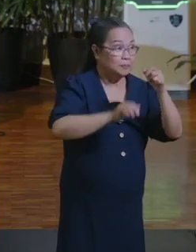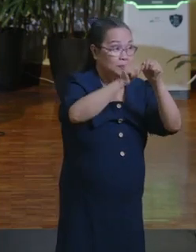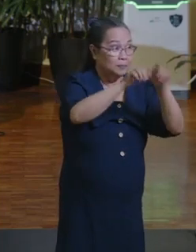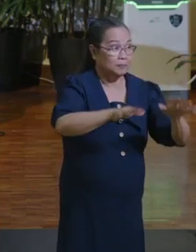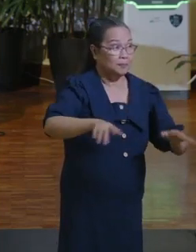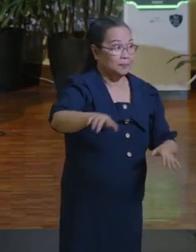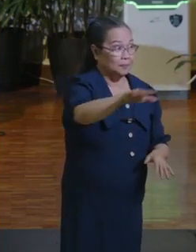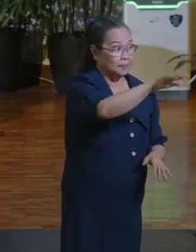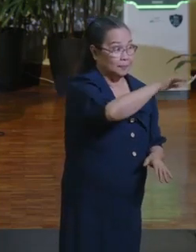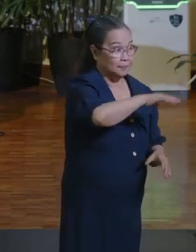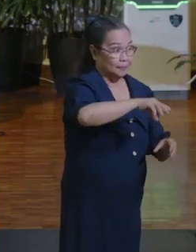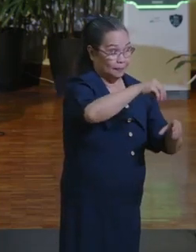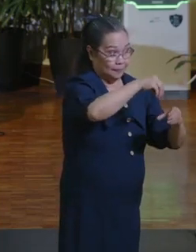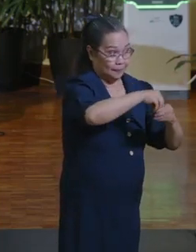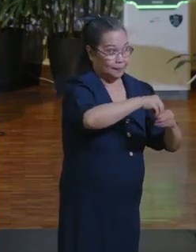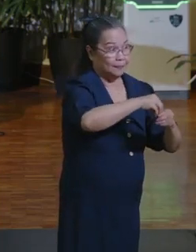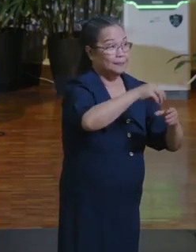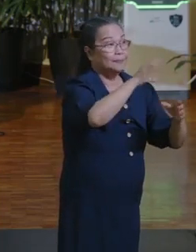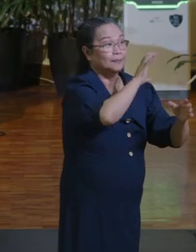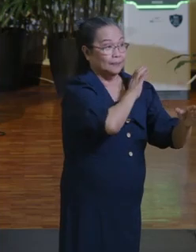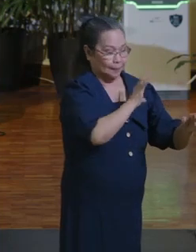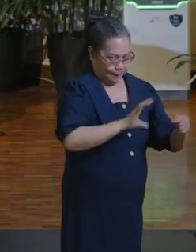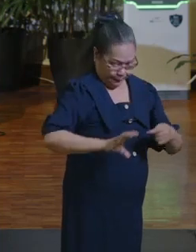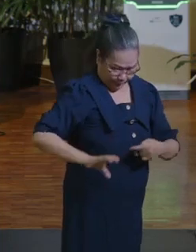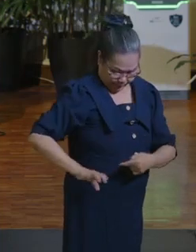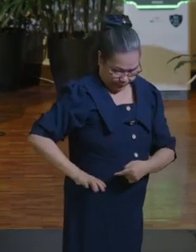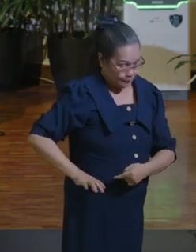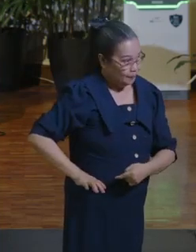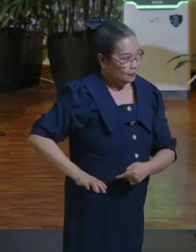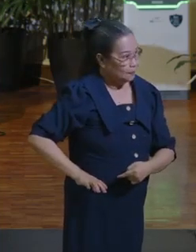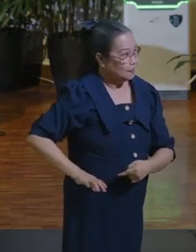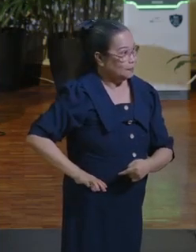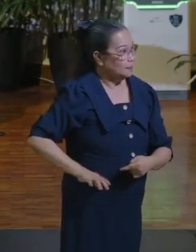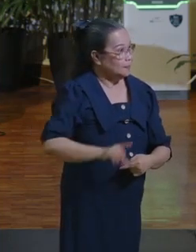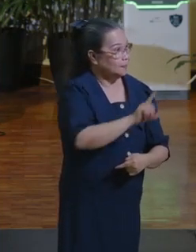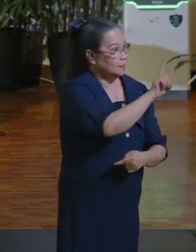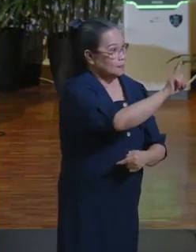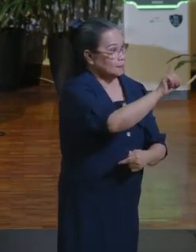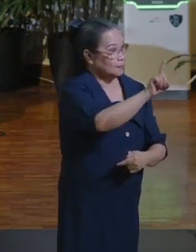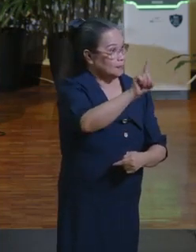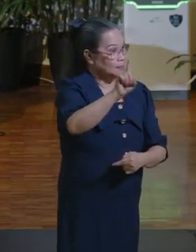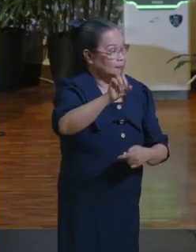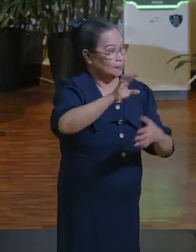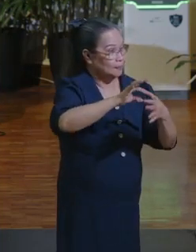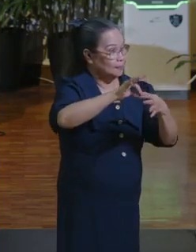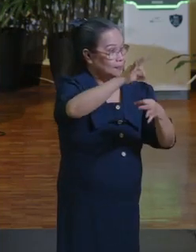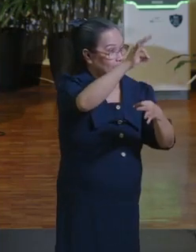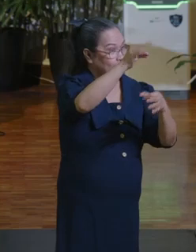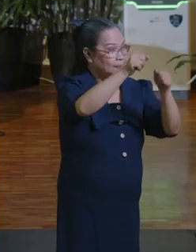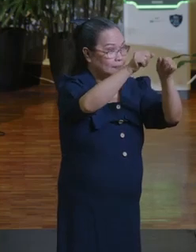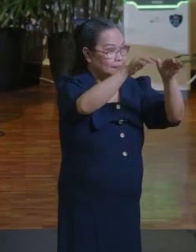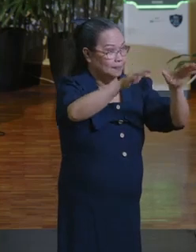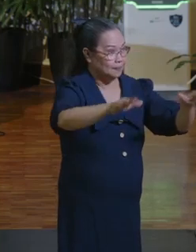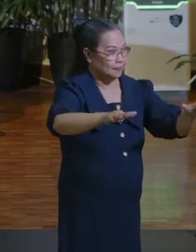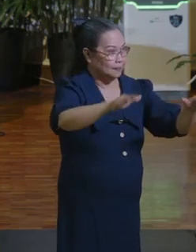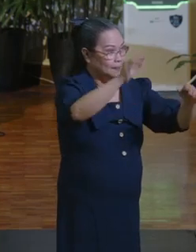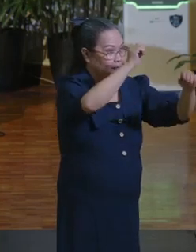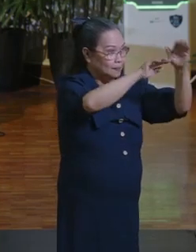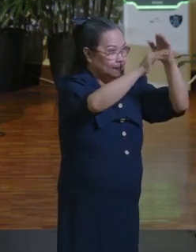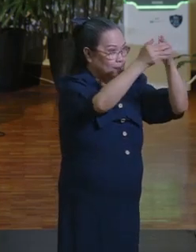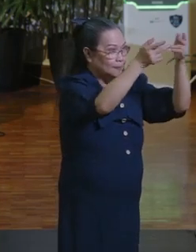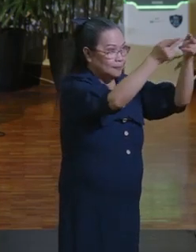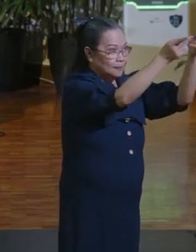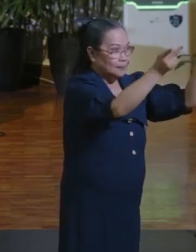blessed us in Christ, with every spiritual blessing in the heavenly